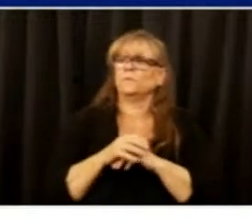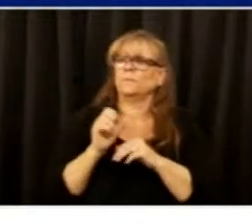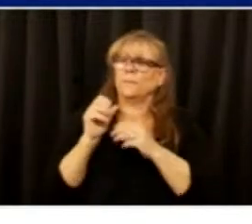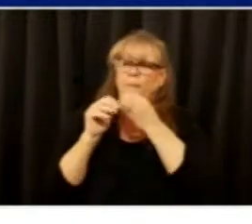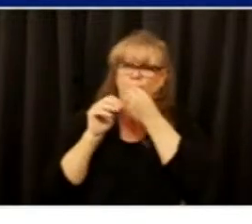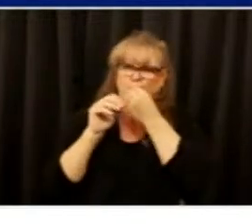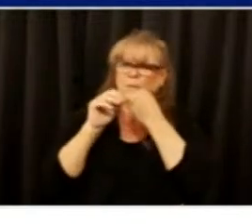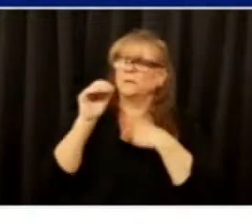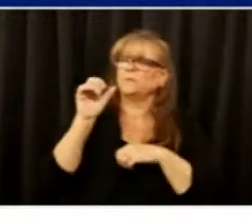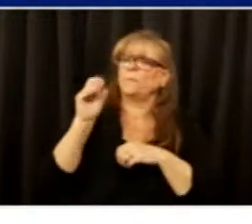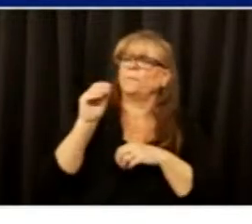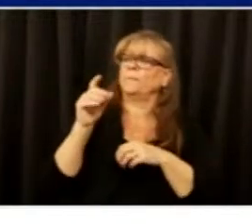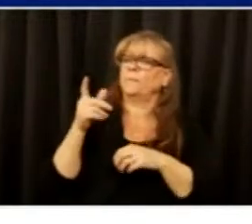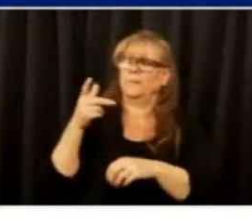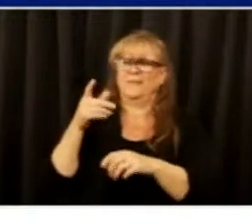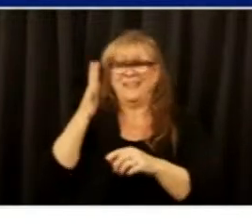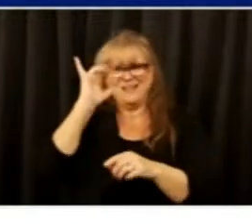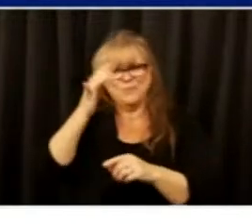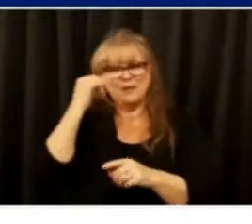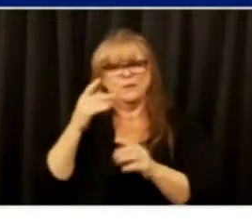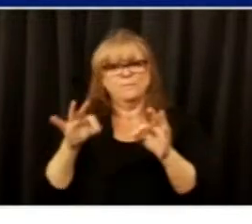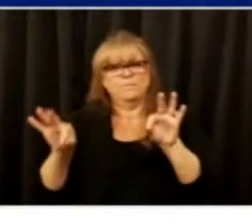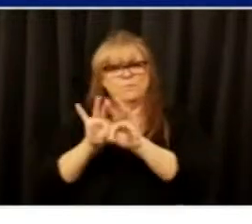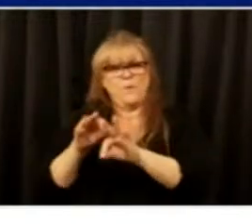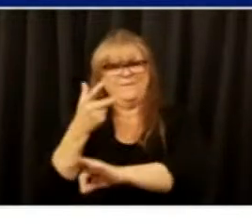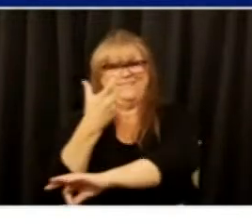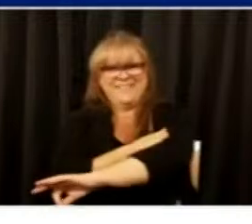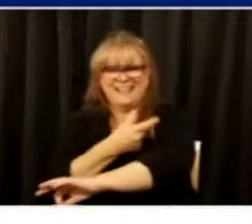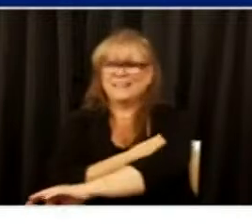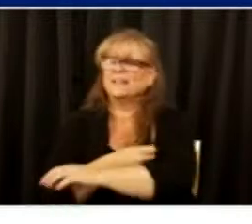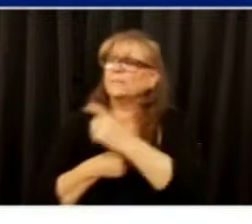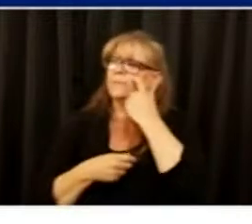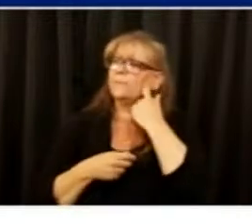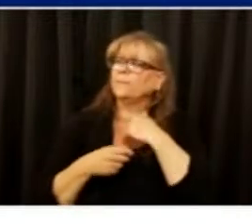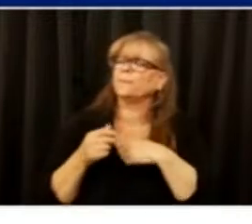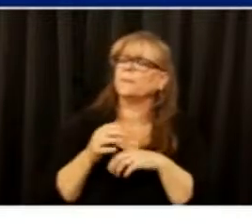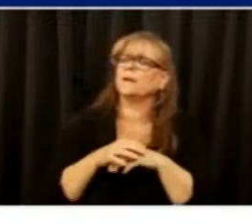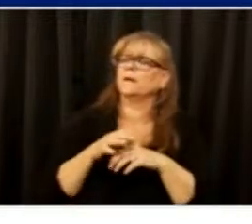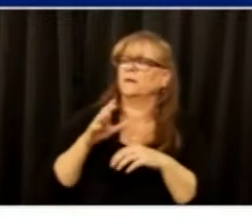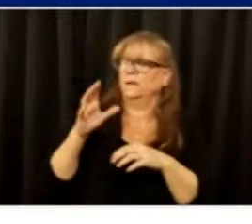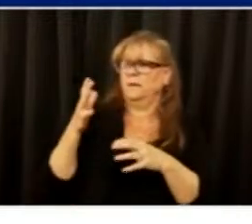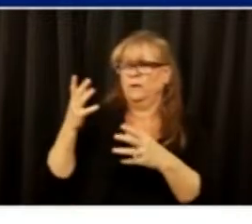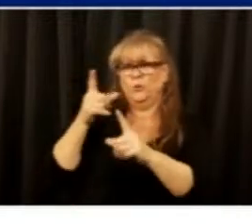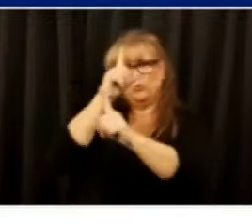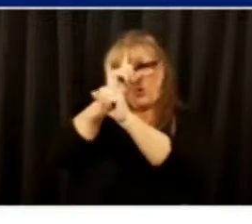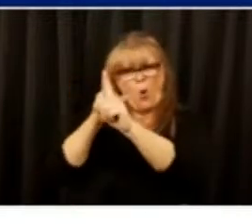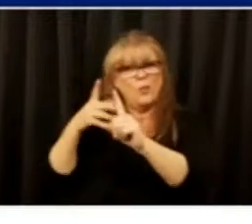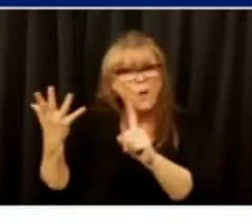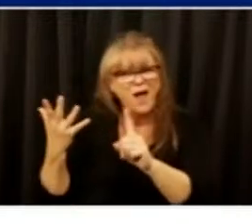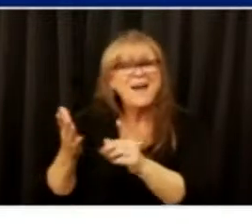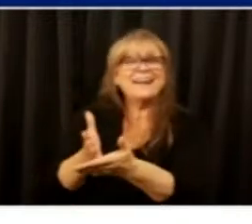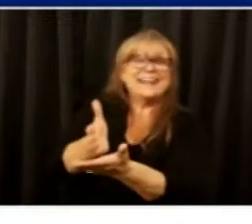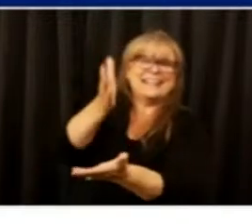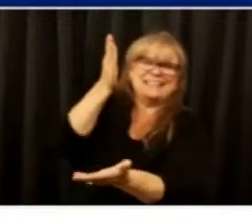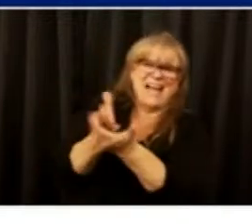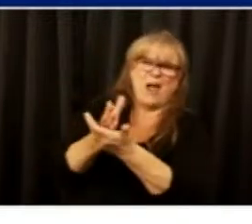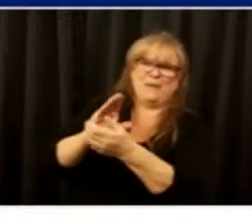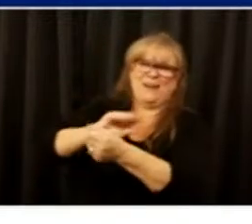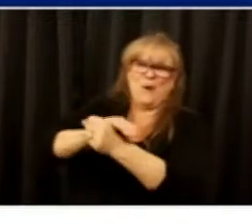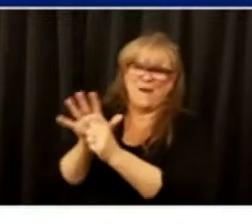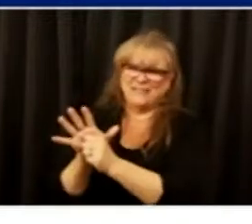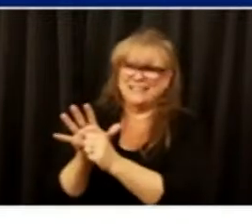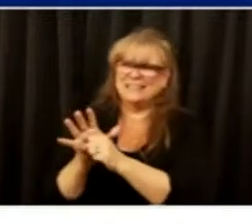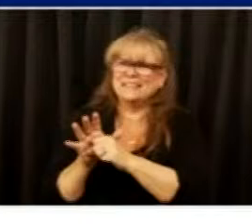continue to be the most important way to prevent ongoing transmission of disease, but after that comes testing, and testing is a really important way for us